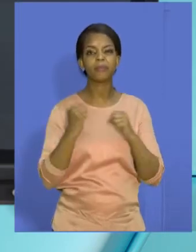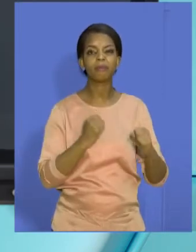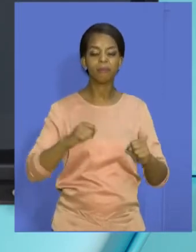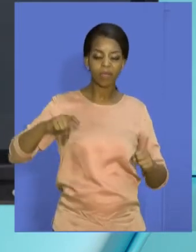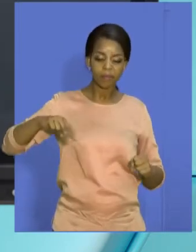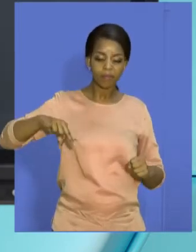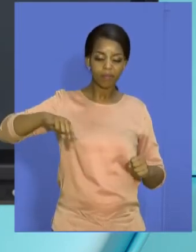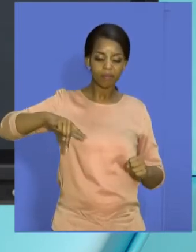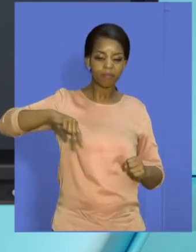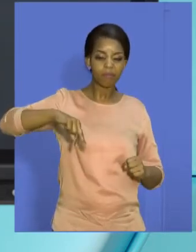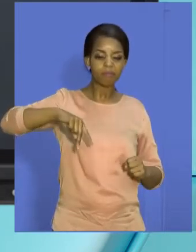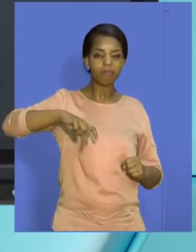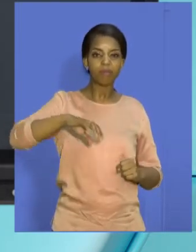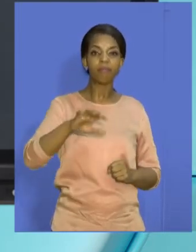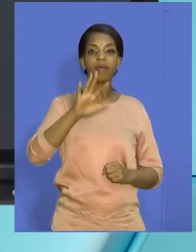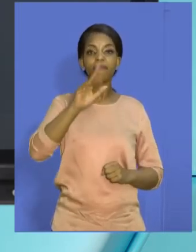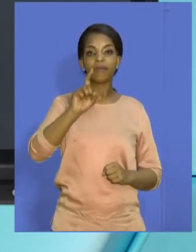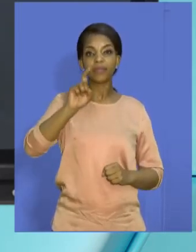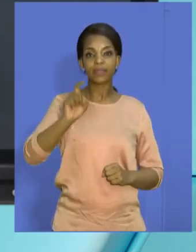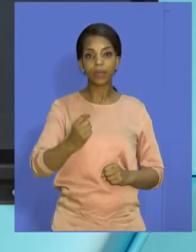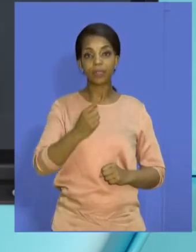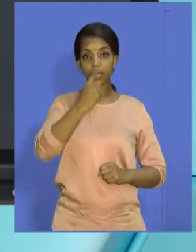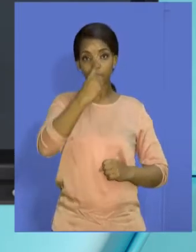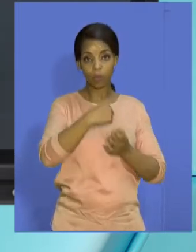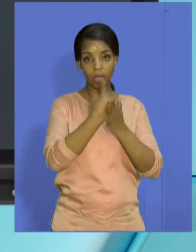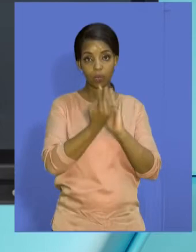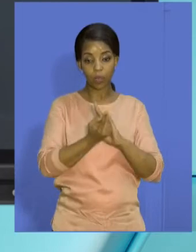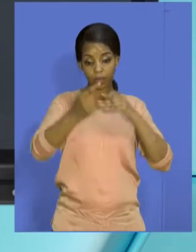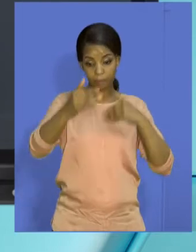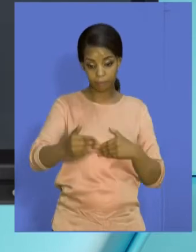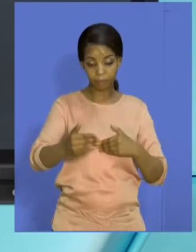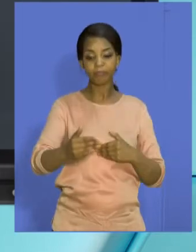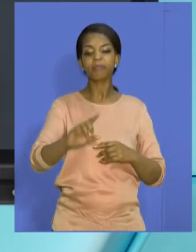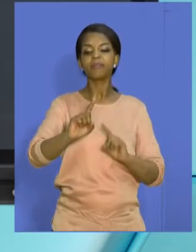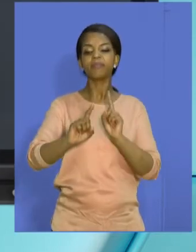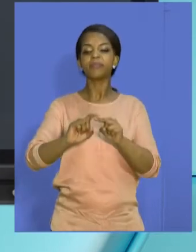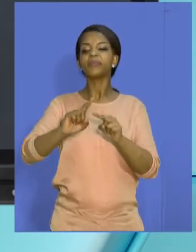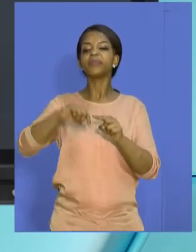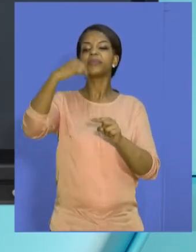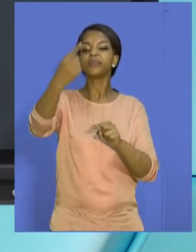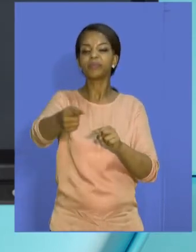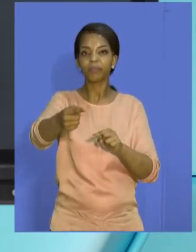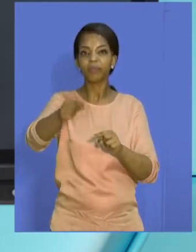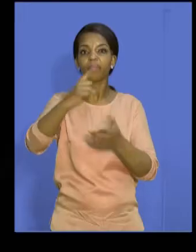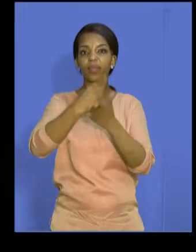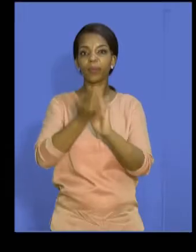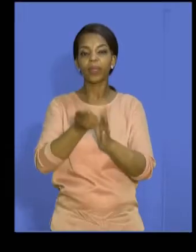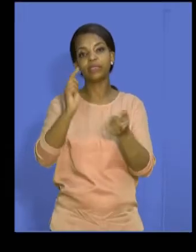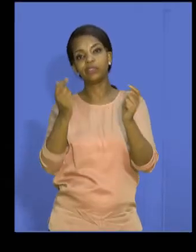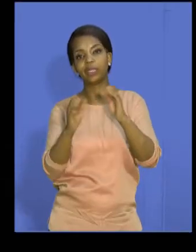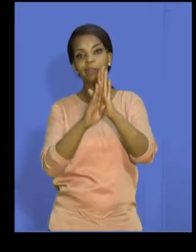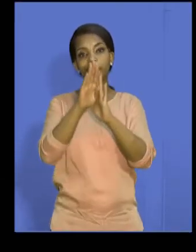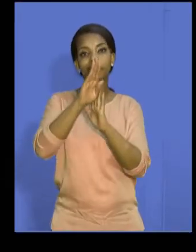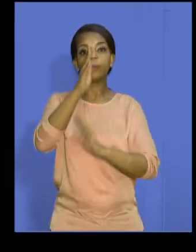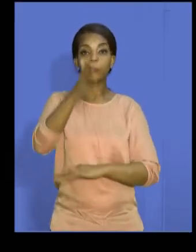then gradually, I will then start increasing maybe my number of steps per day or something like that. So if